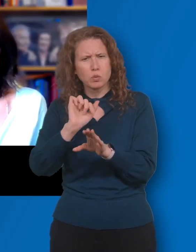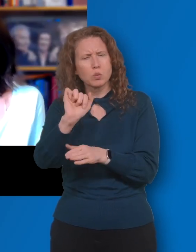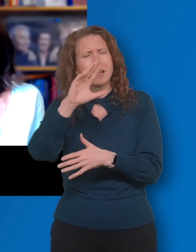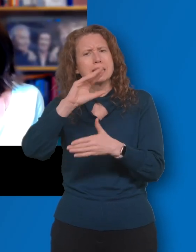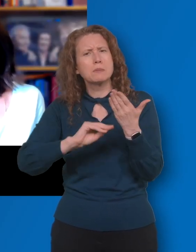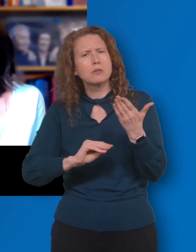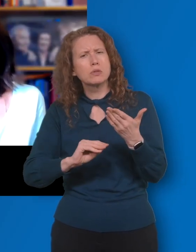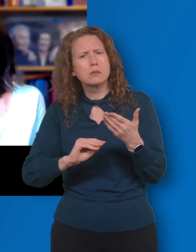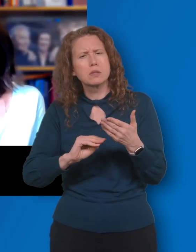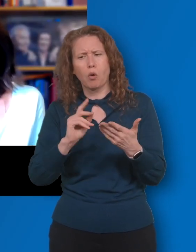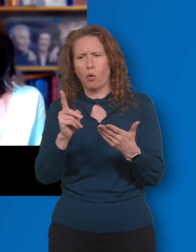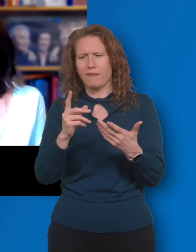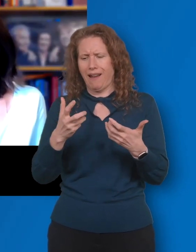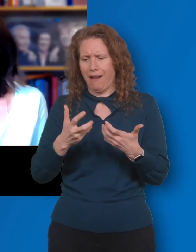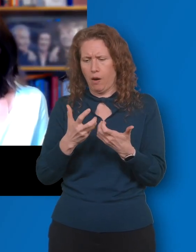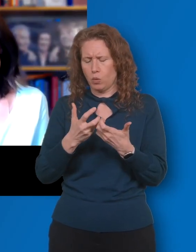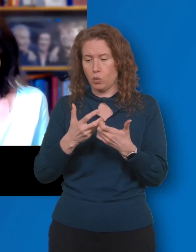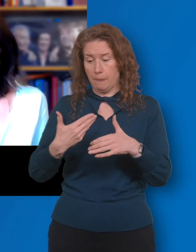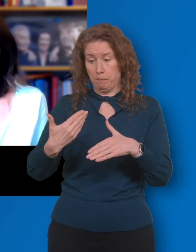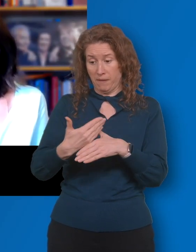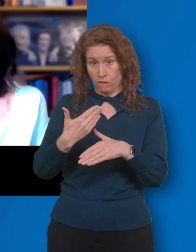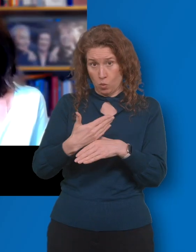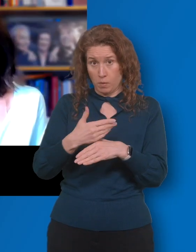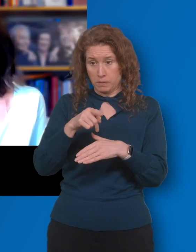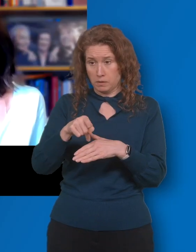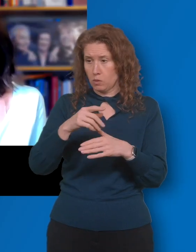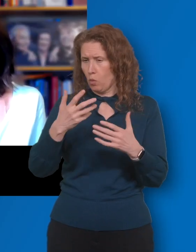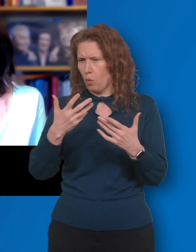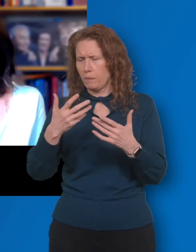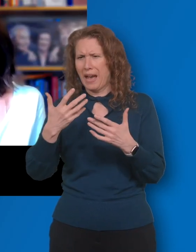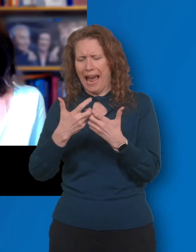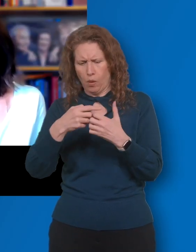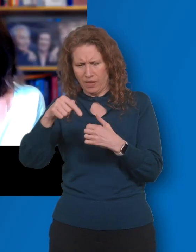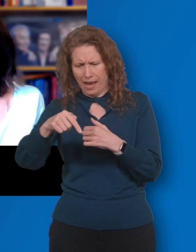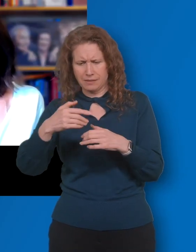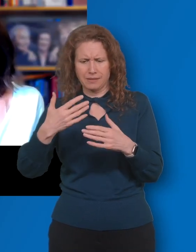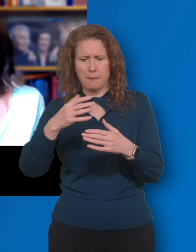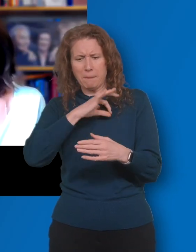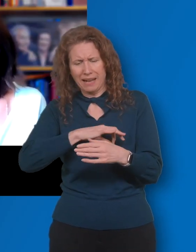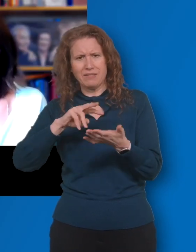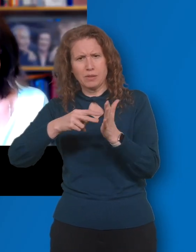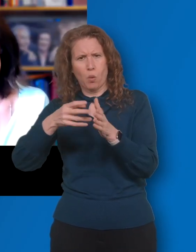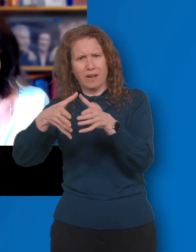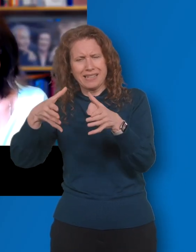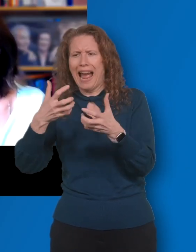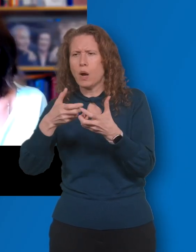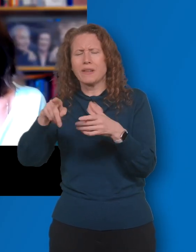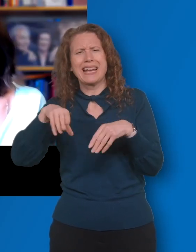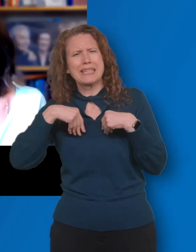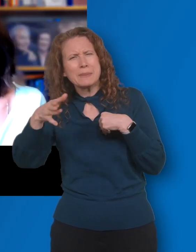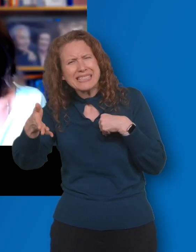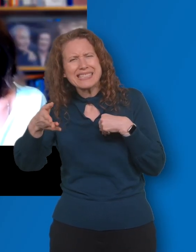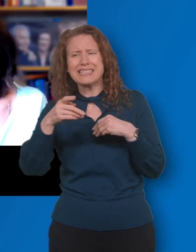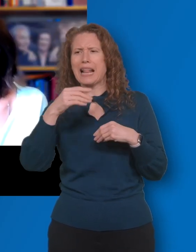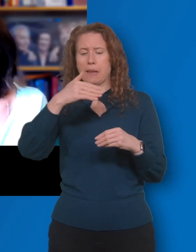is of how performance, organizations, benefits land with organizations versus the moral and the